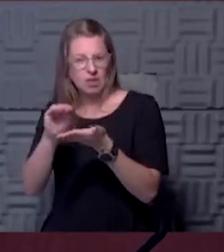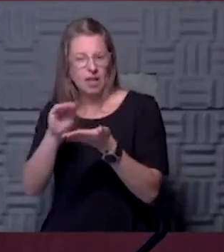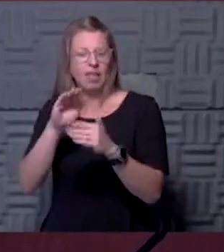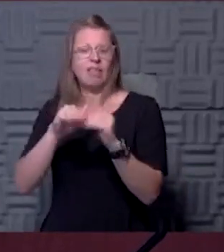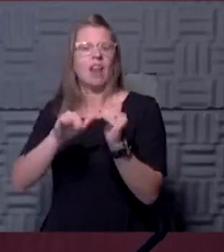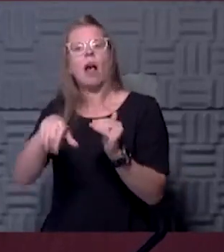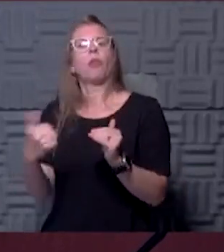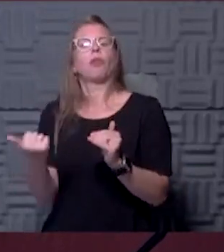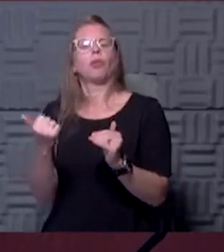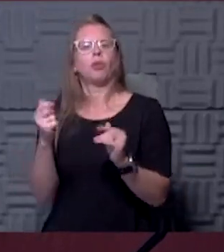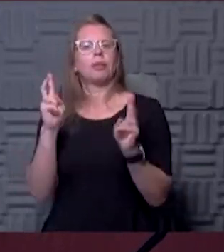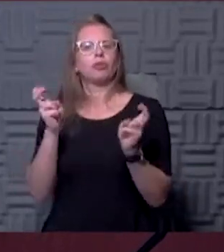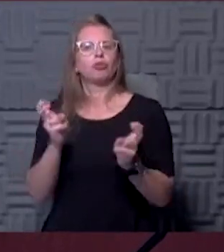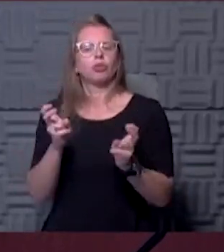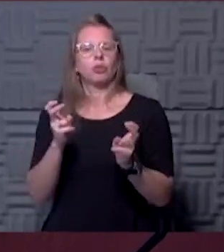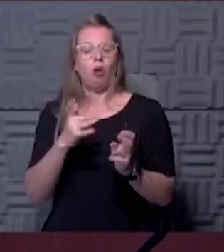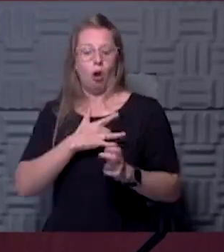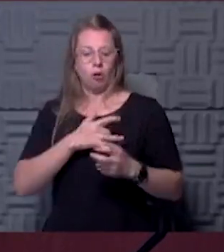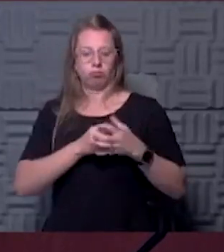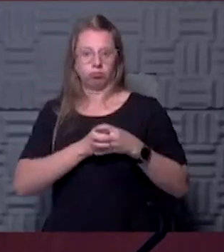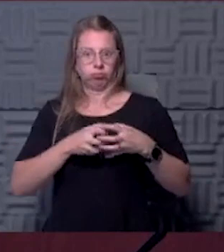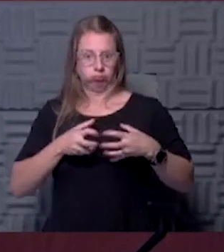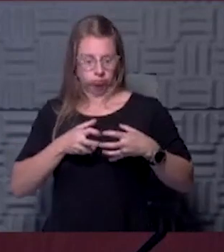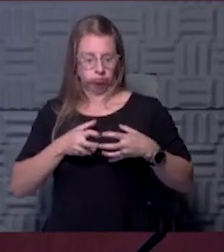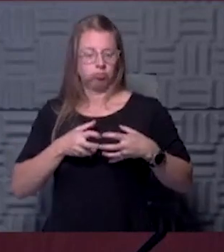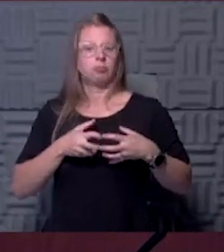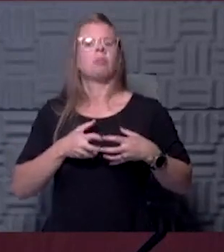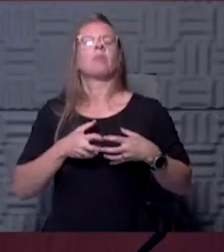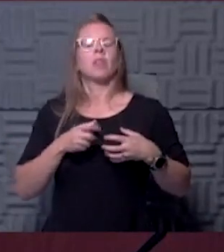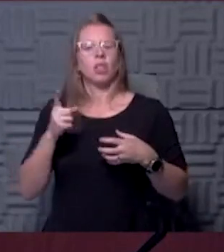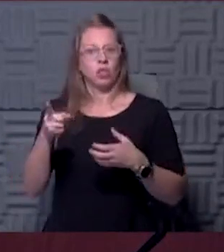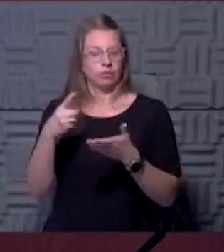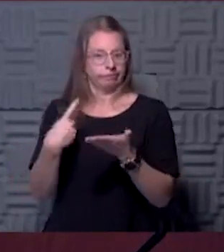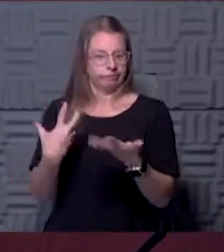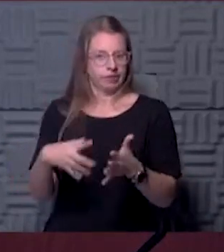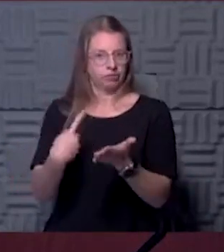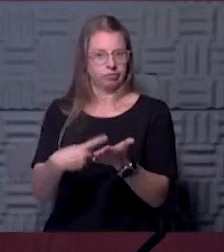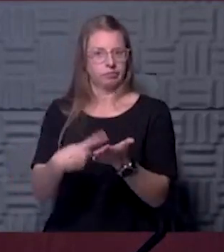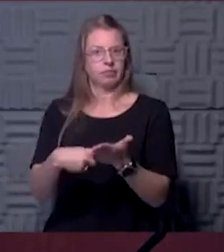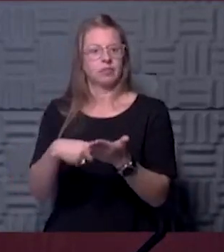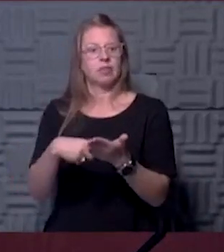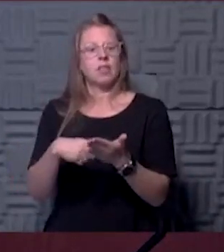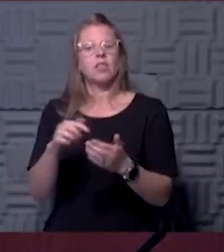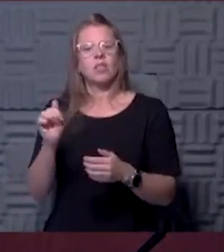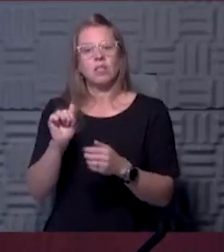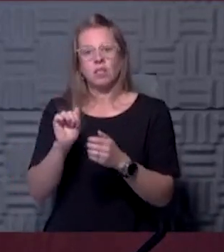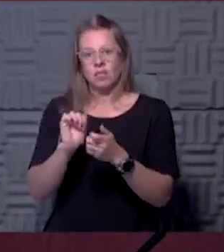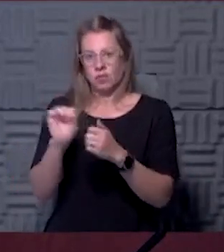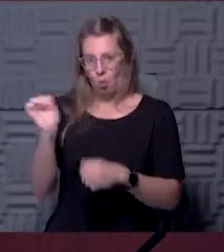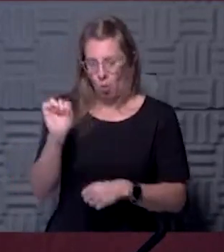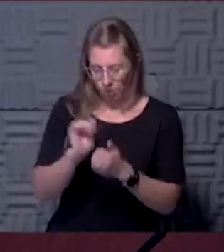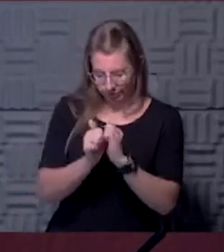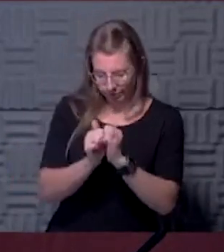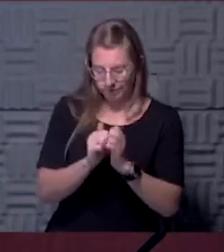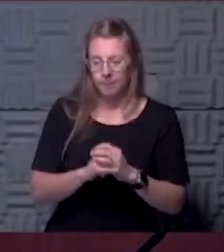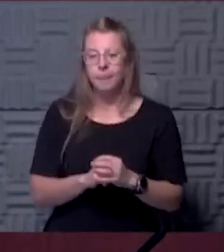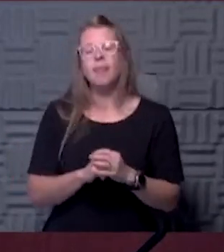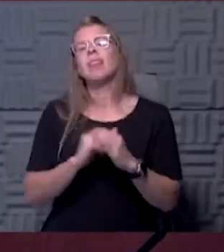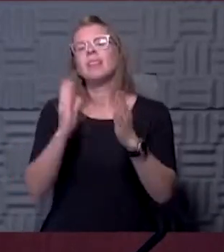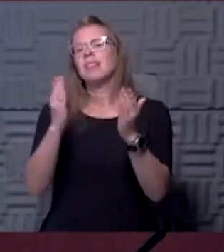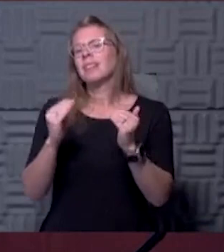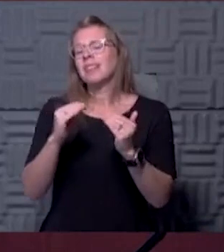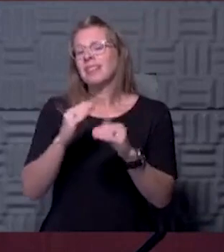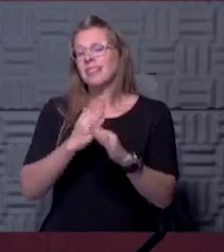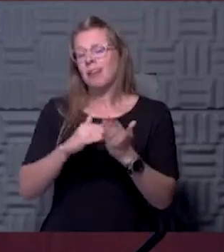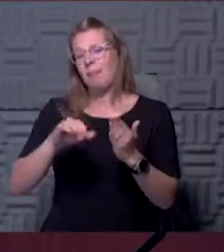issues of inflammation of the heart, which I know that you all have talked about in sports. There are probably some other